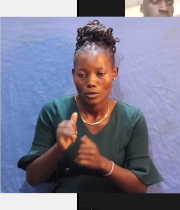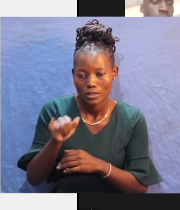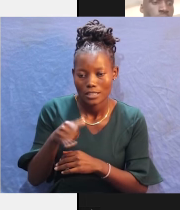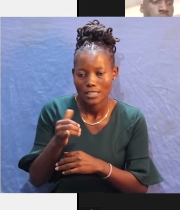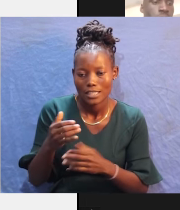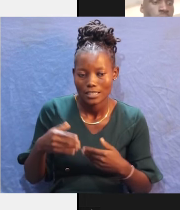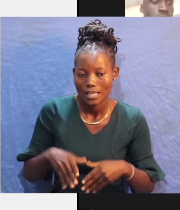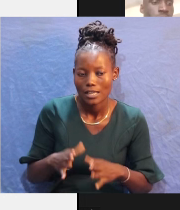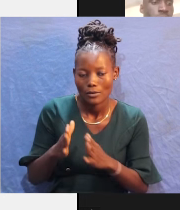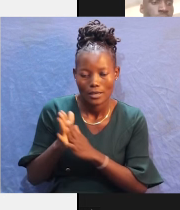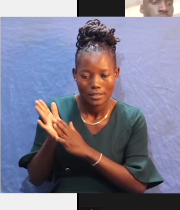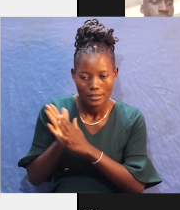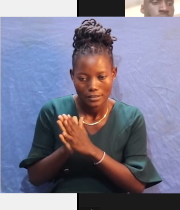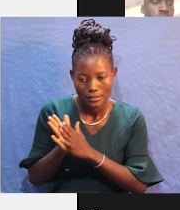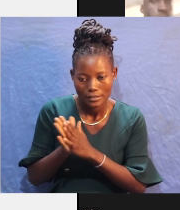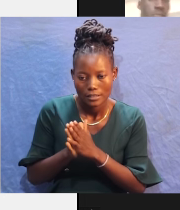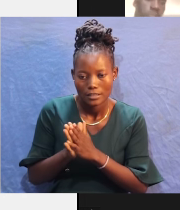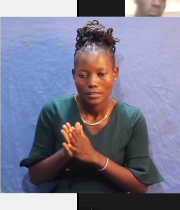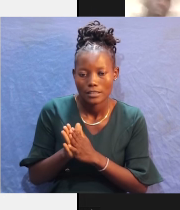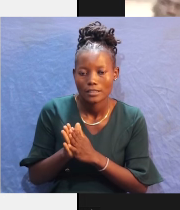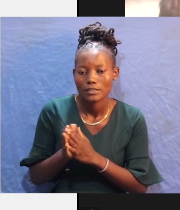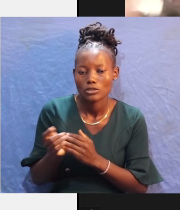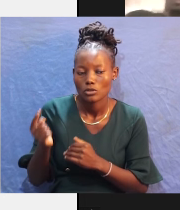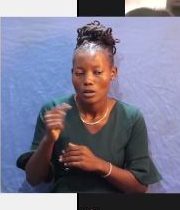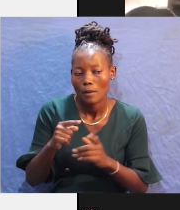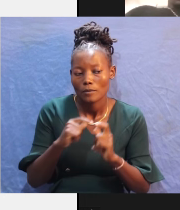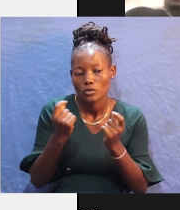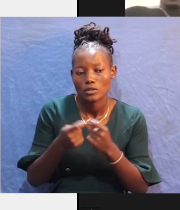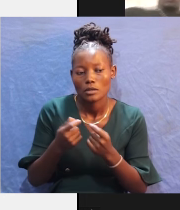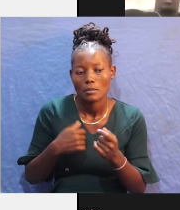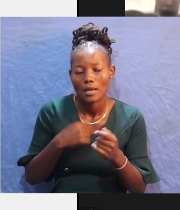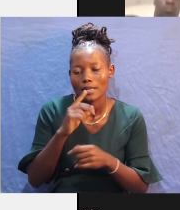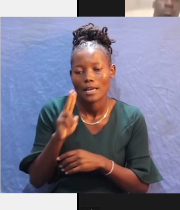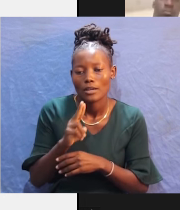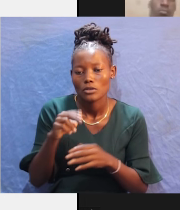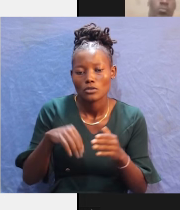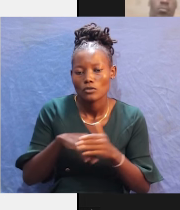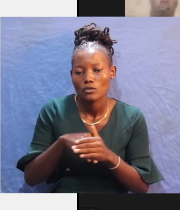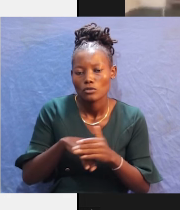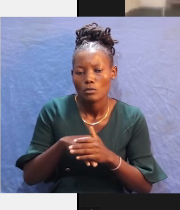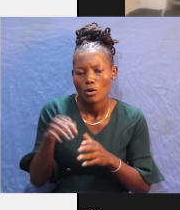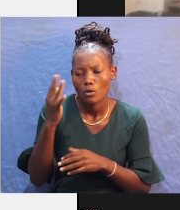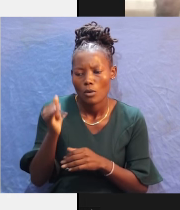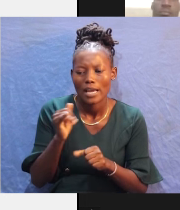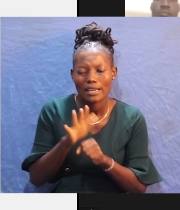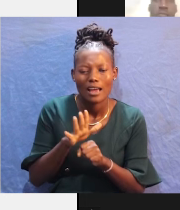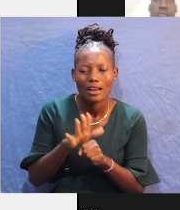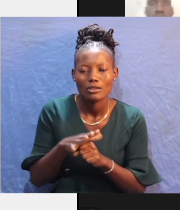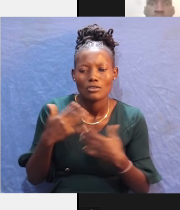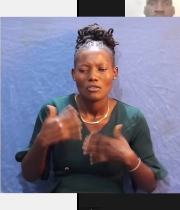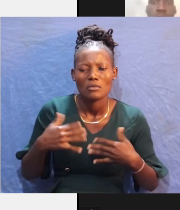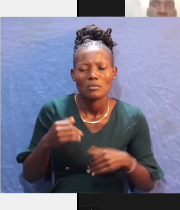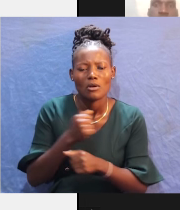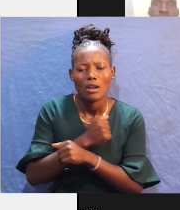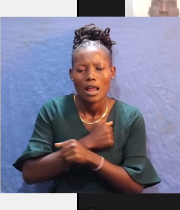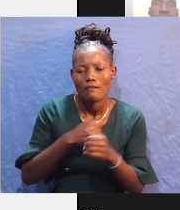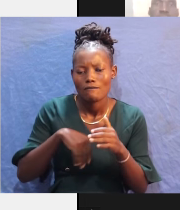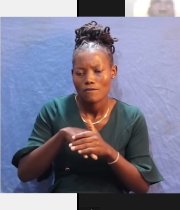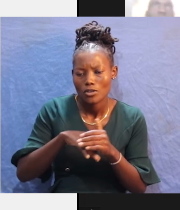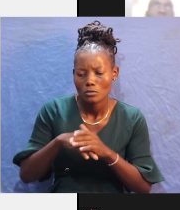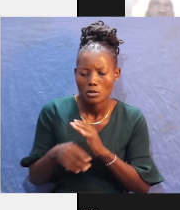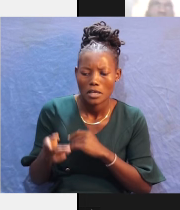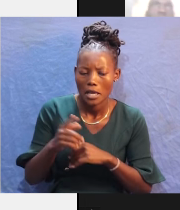communicate. Or if you're not a team player, then you won't pass the ball, and you need to know why team player is important in football.